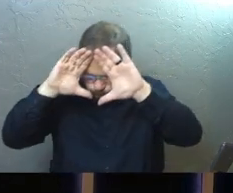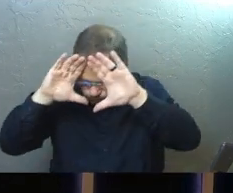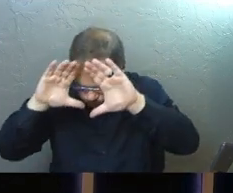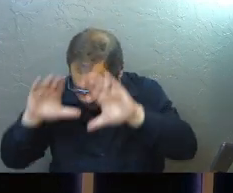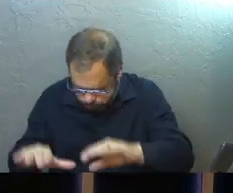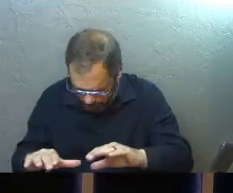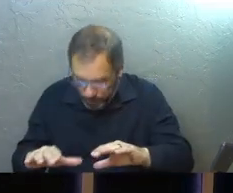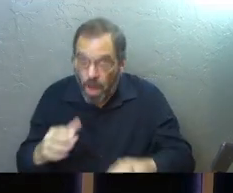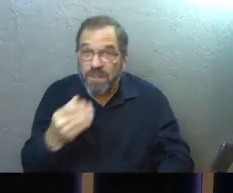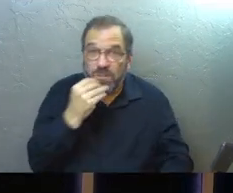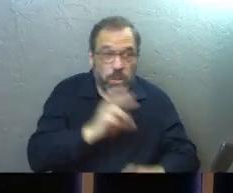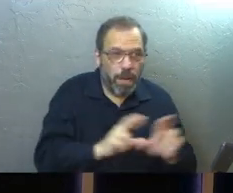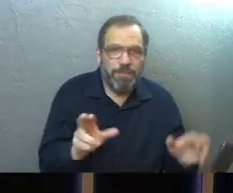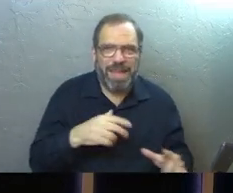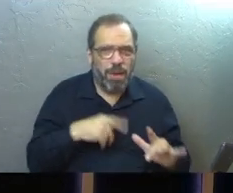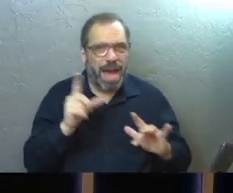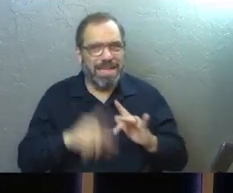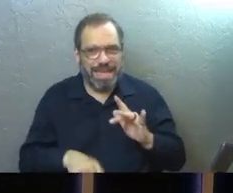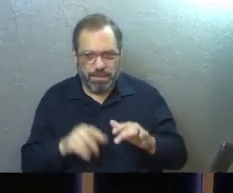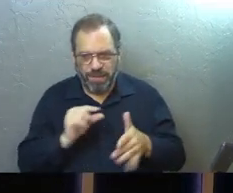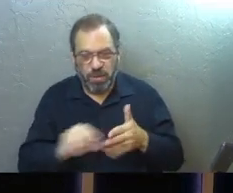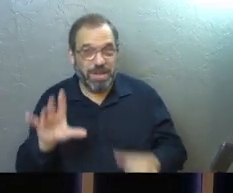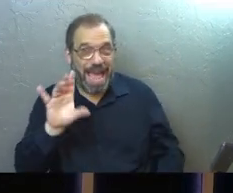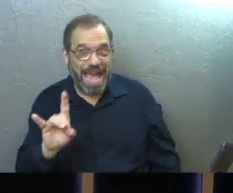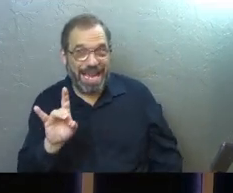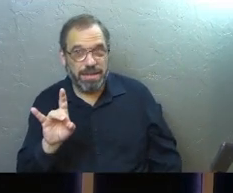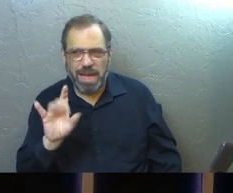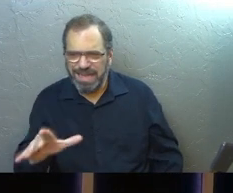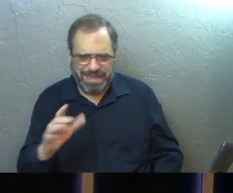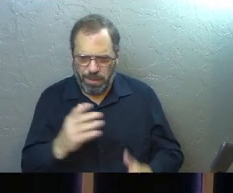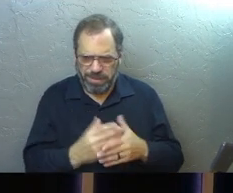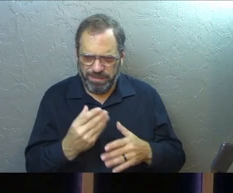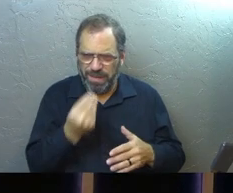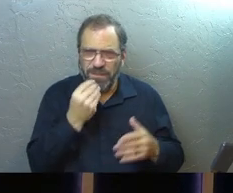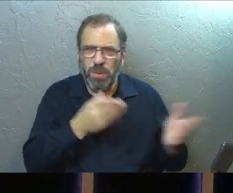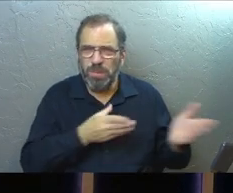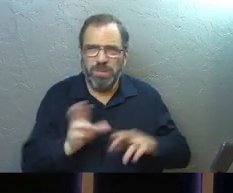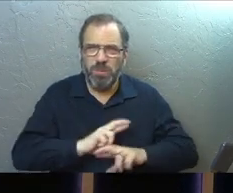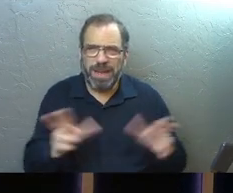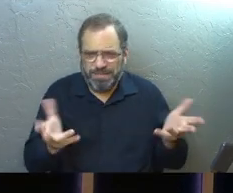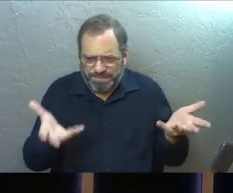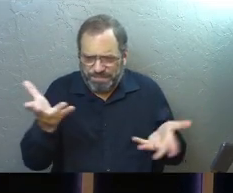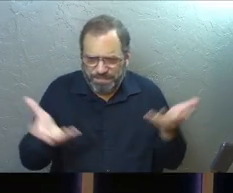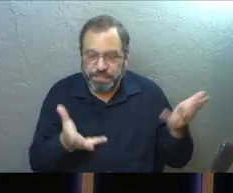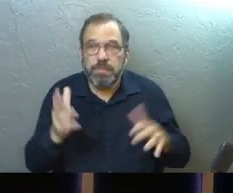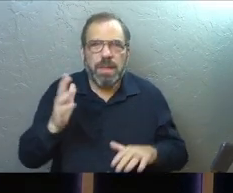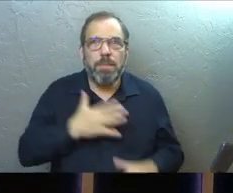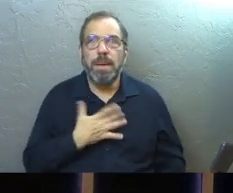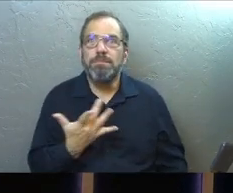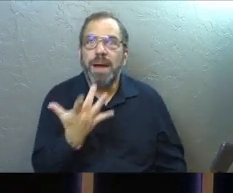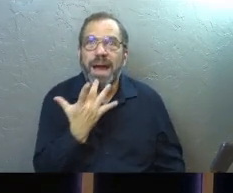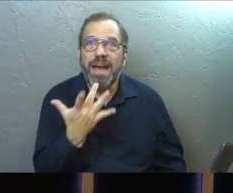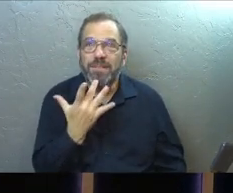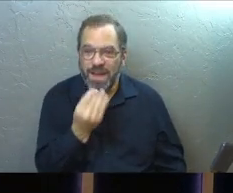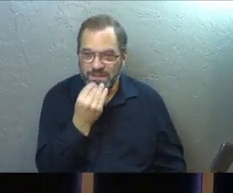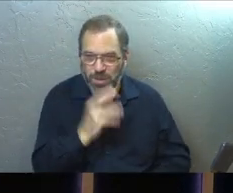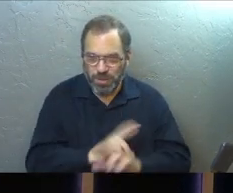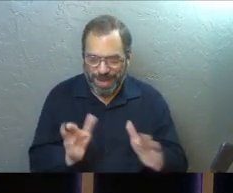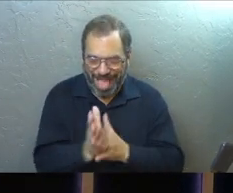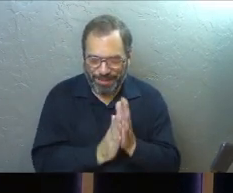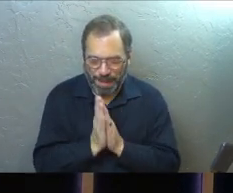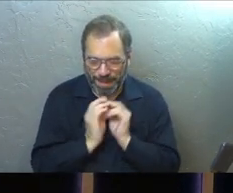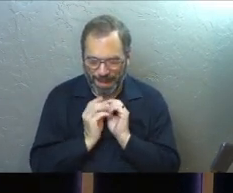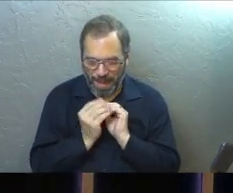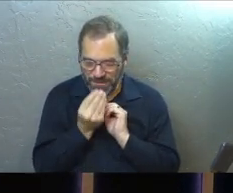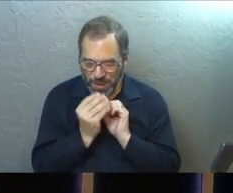When the food was ready. Now, I skipped ahead to verse 8 because they were doing some food preparation stuff. But my favorite part is when the food is ready.